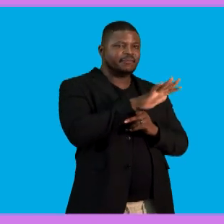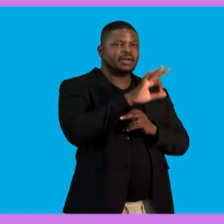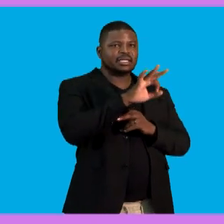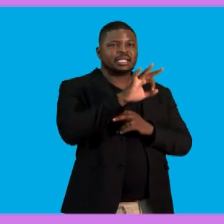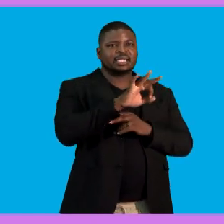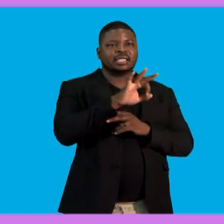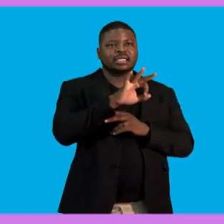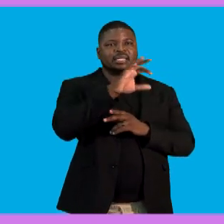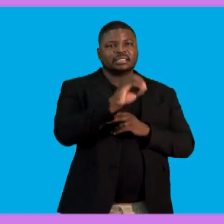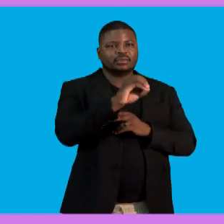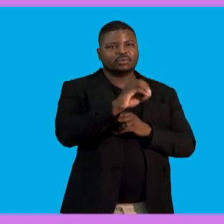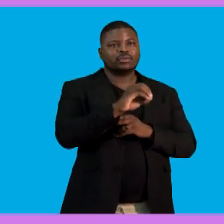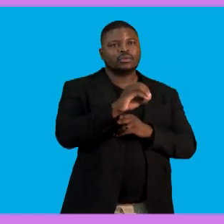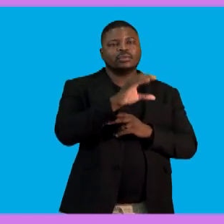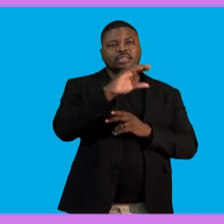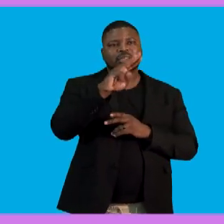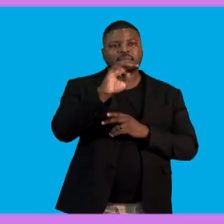says, convert